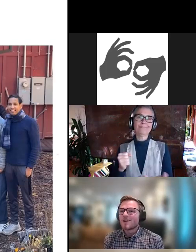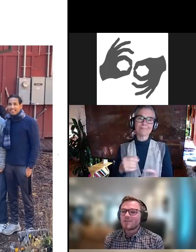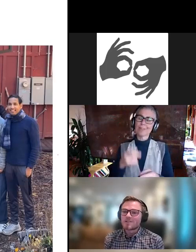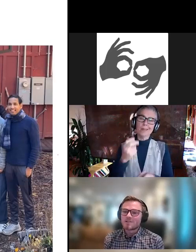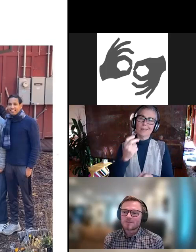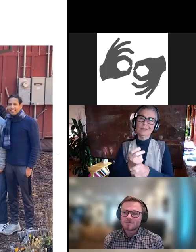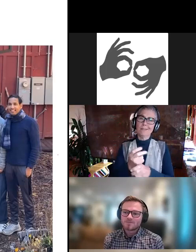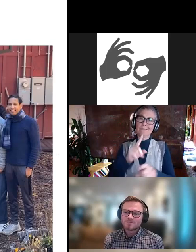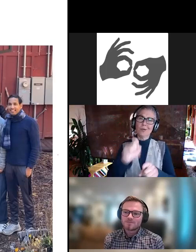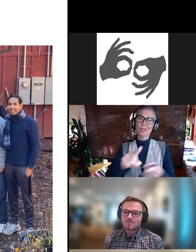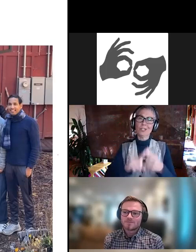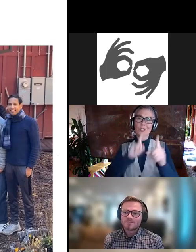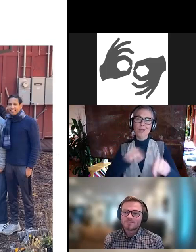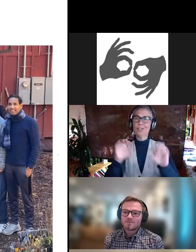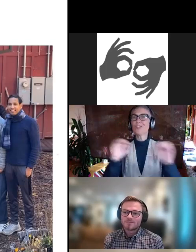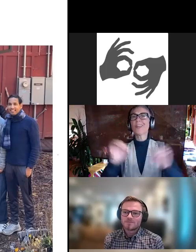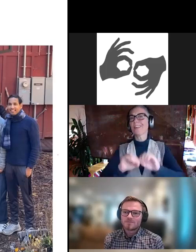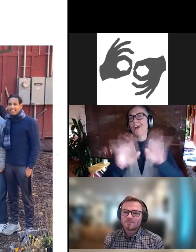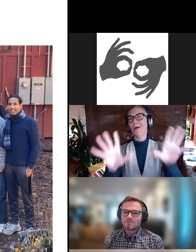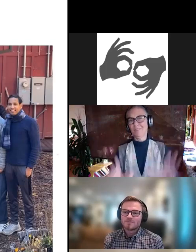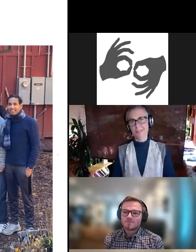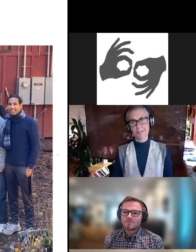an obvious answer.